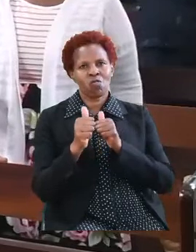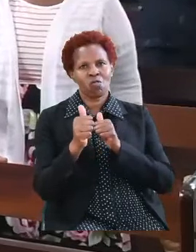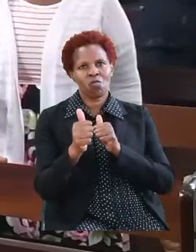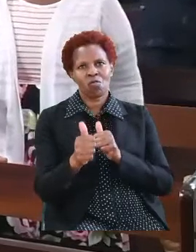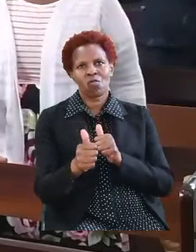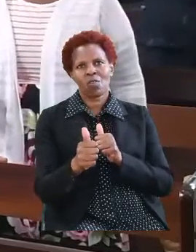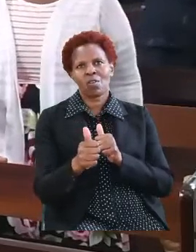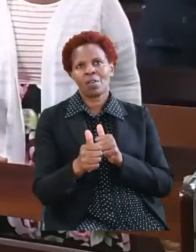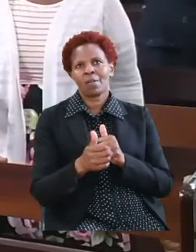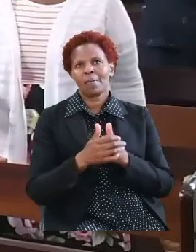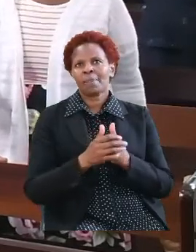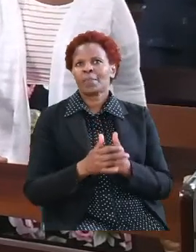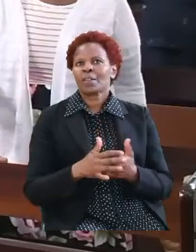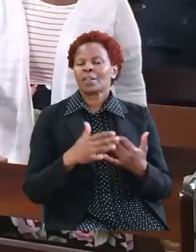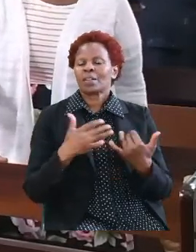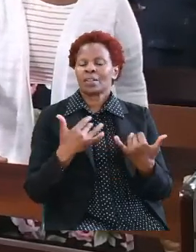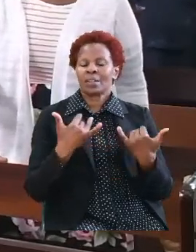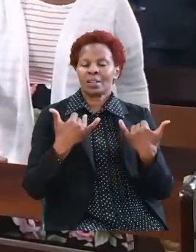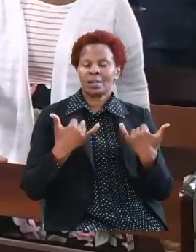Baba, sasa,